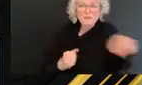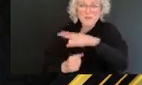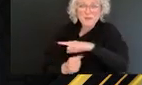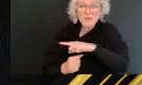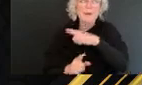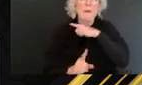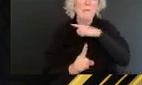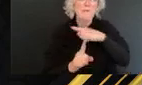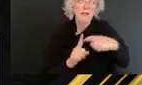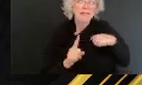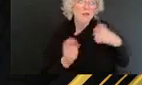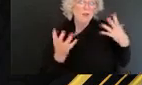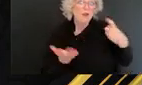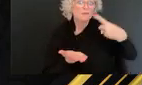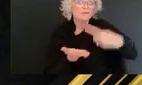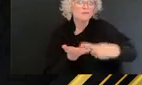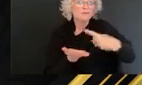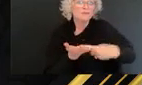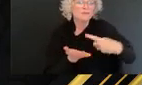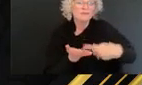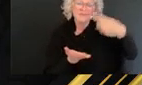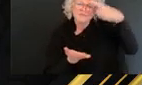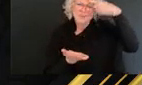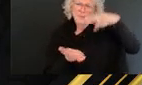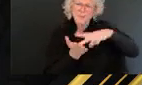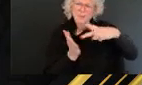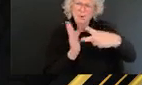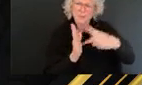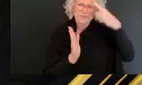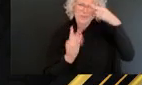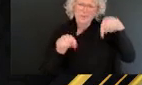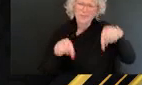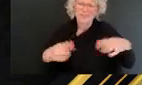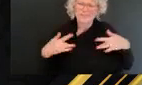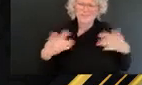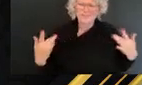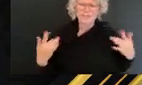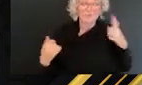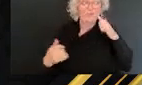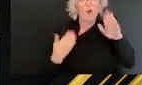take a moment to talk about the meaning of this event to all of us.